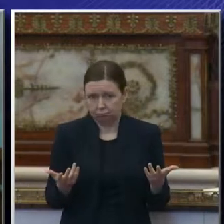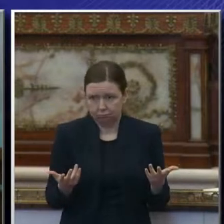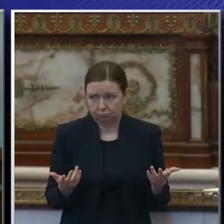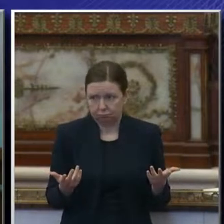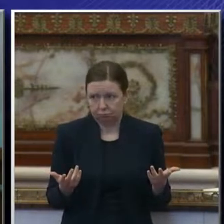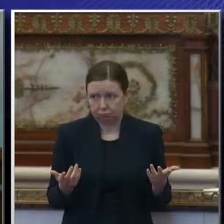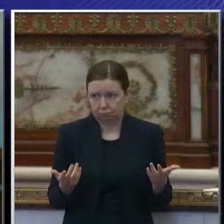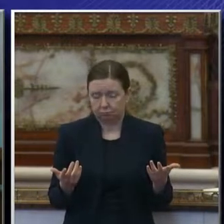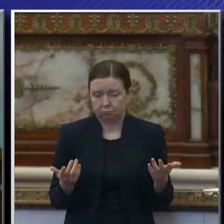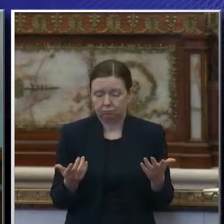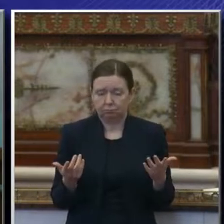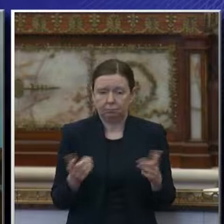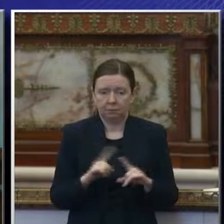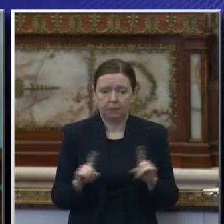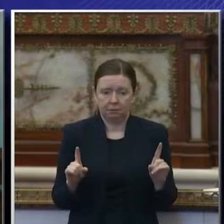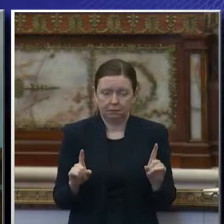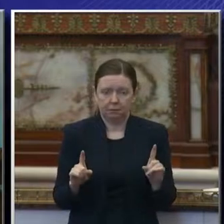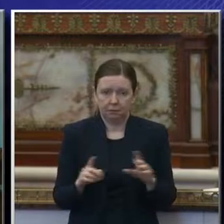effect in.